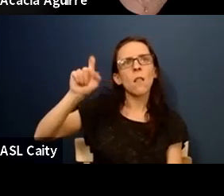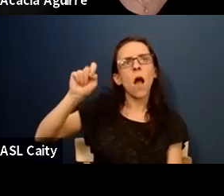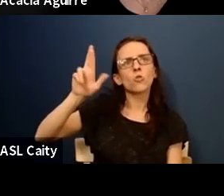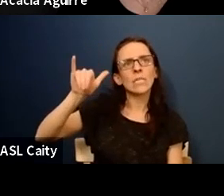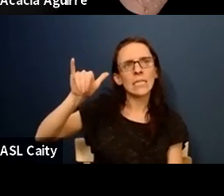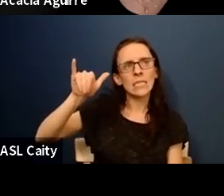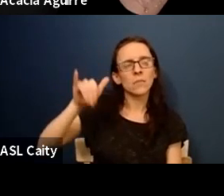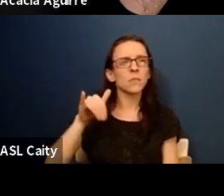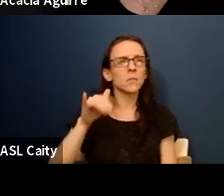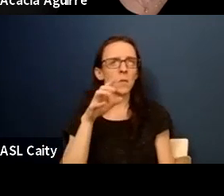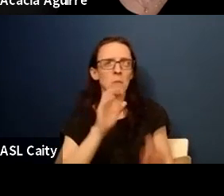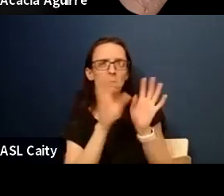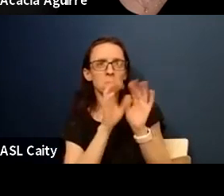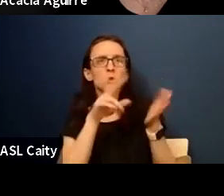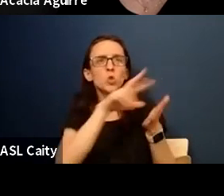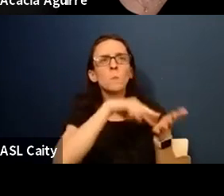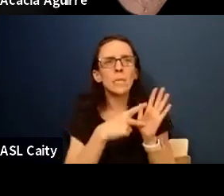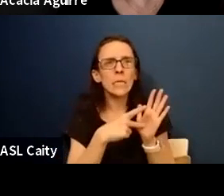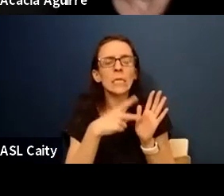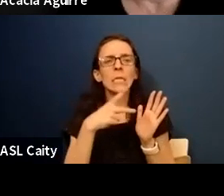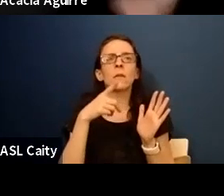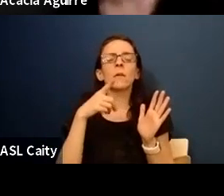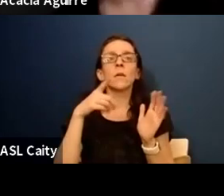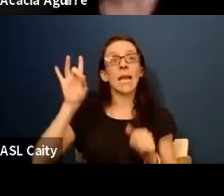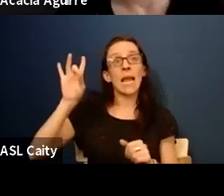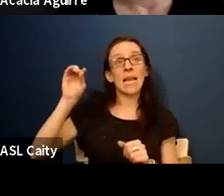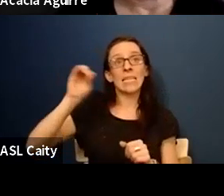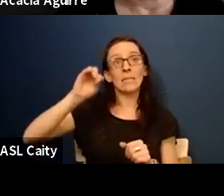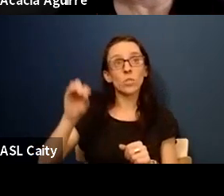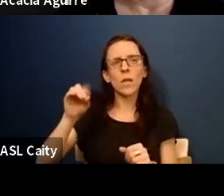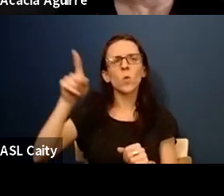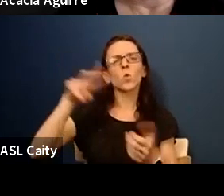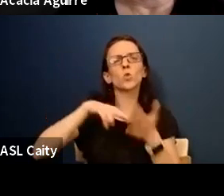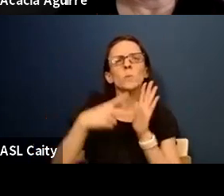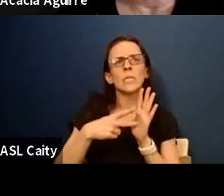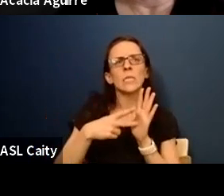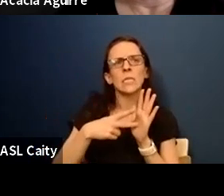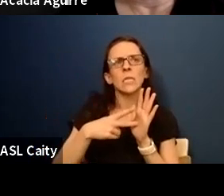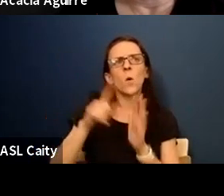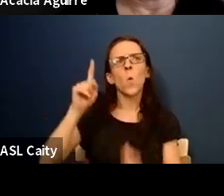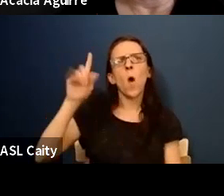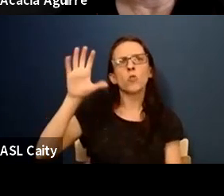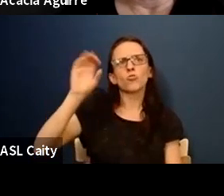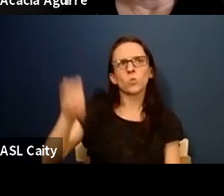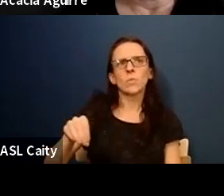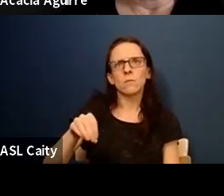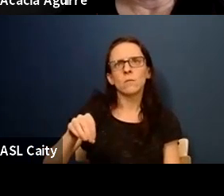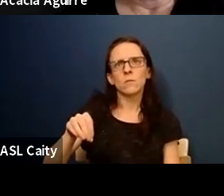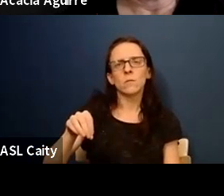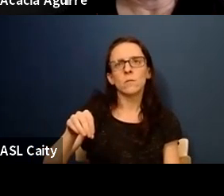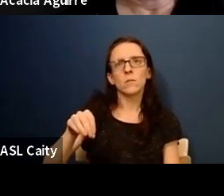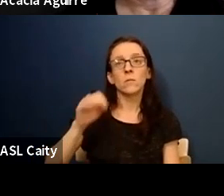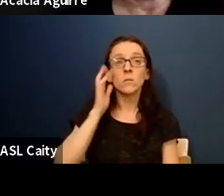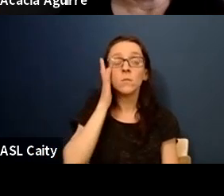are we talking about the 80% or are we talking about a 100%? What I